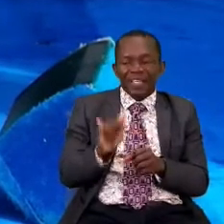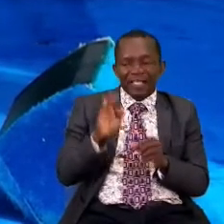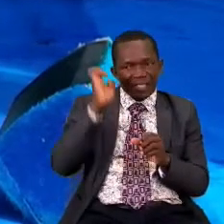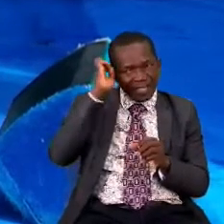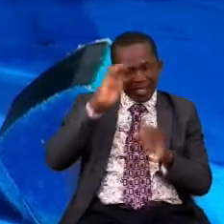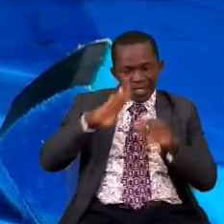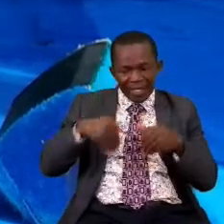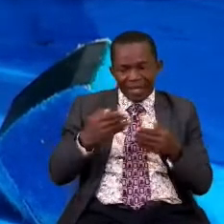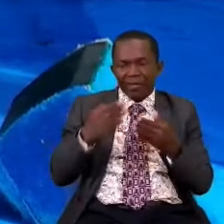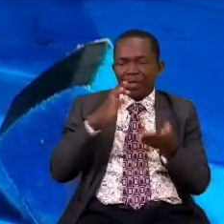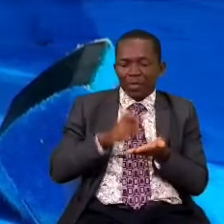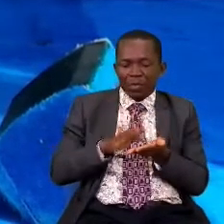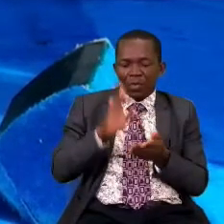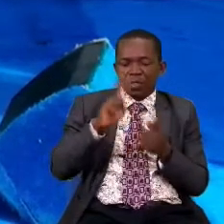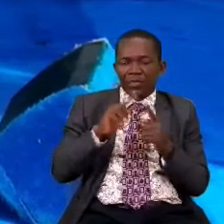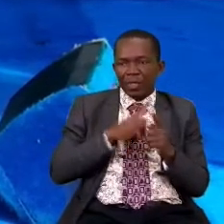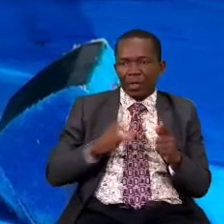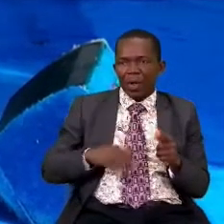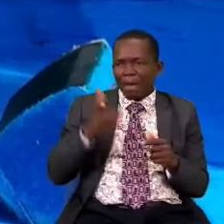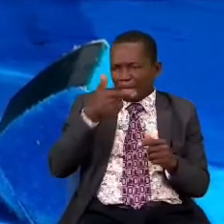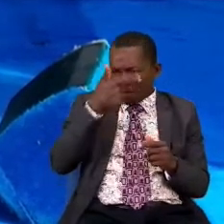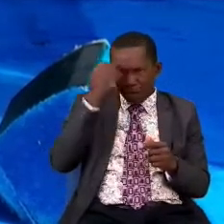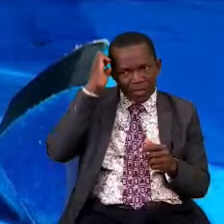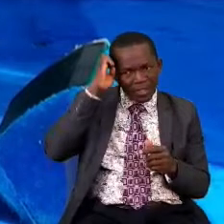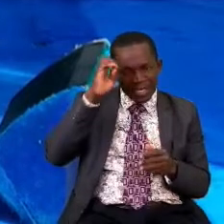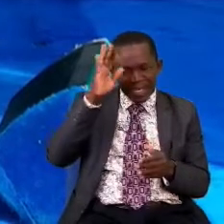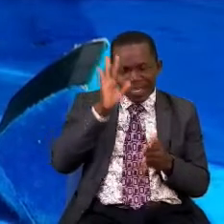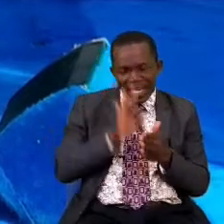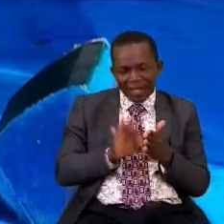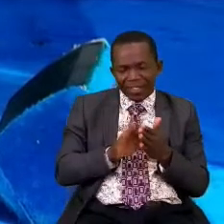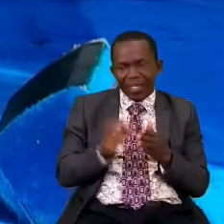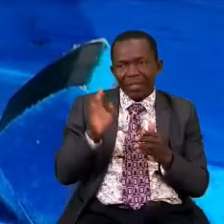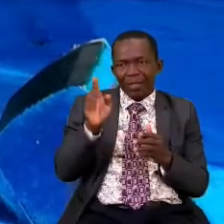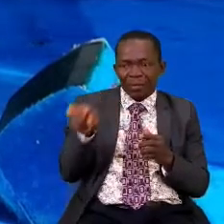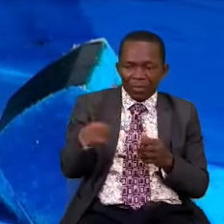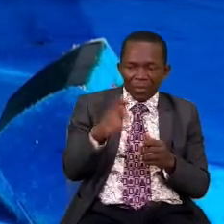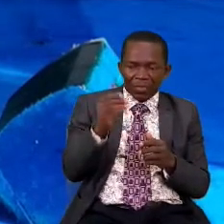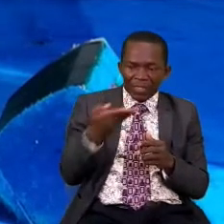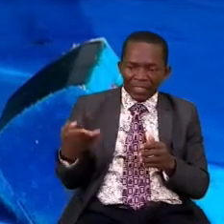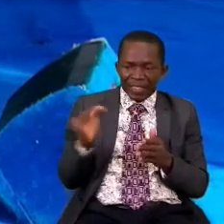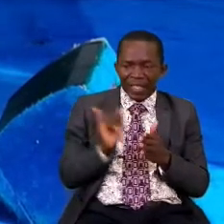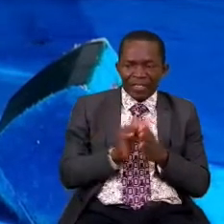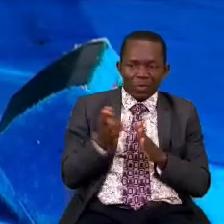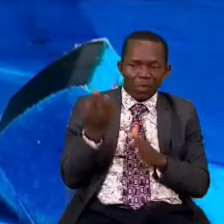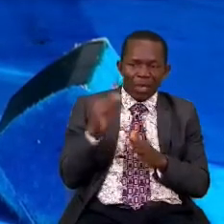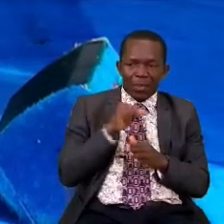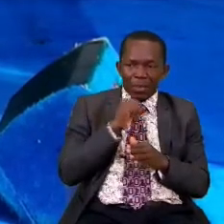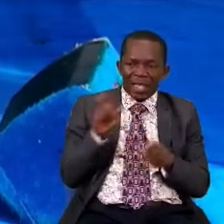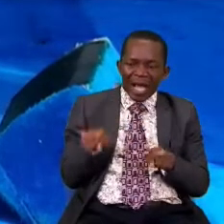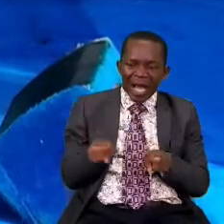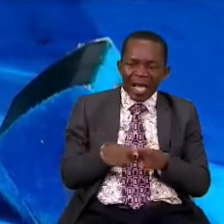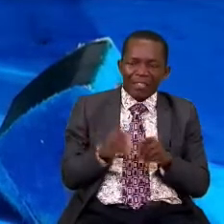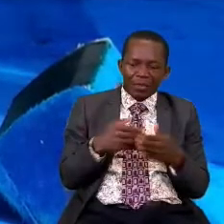knew, here is the God that cannot fail. Here is the God that has the power that cannot